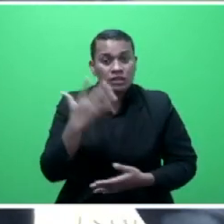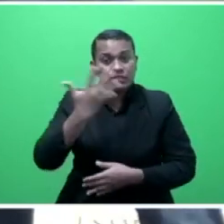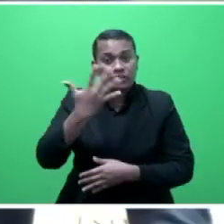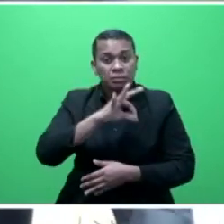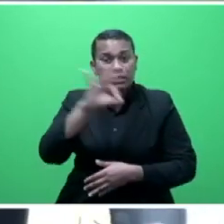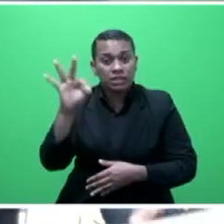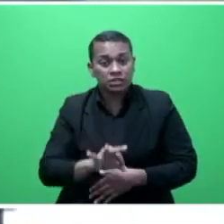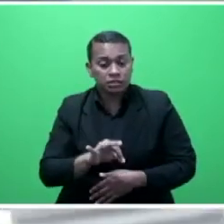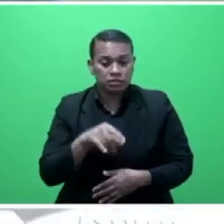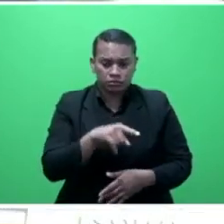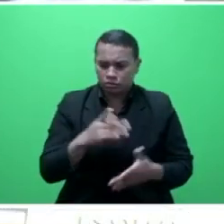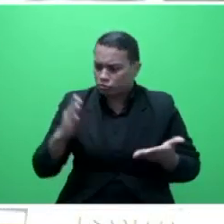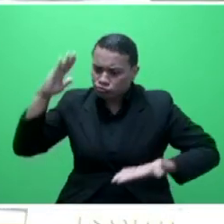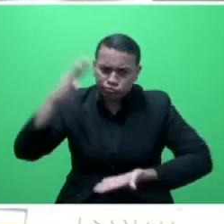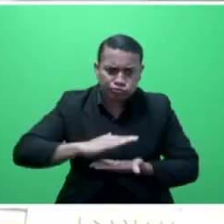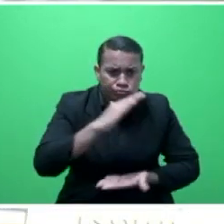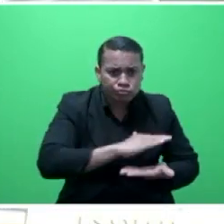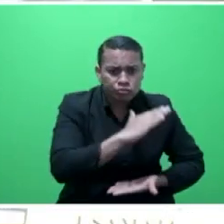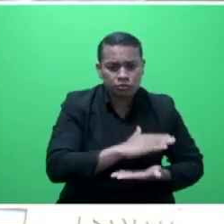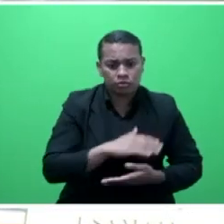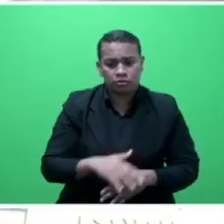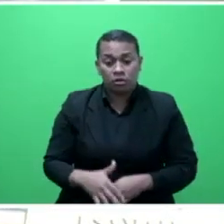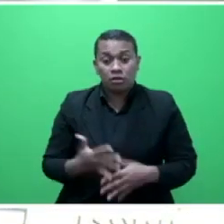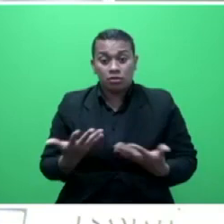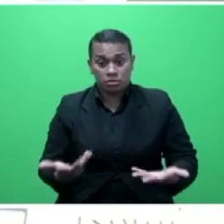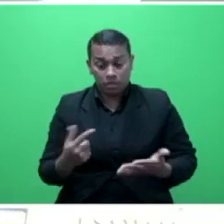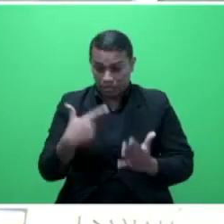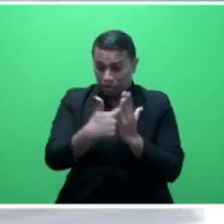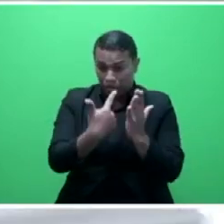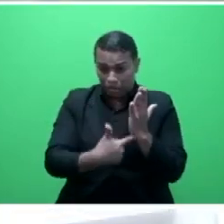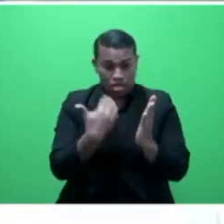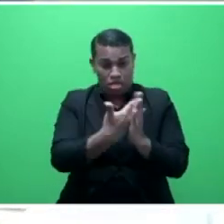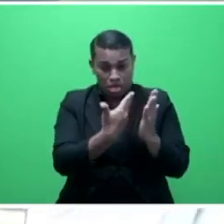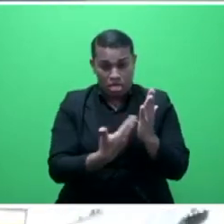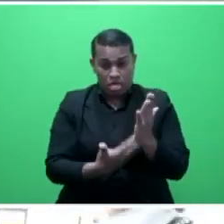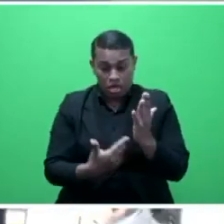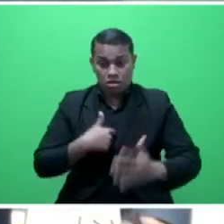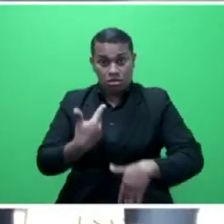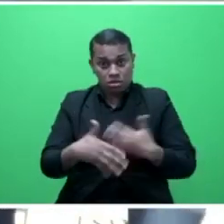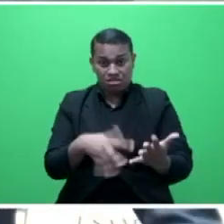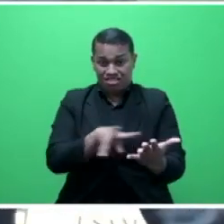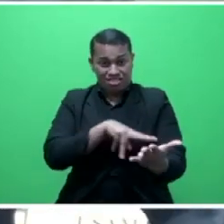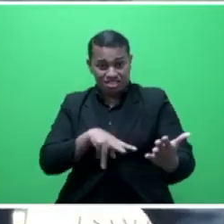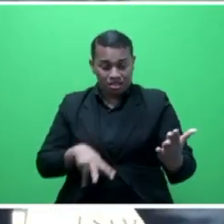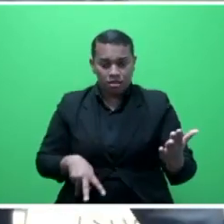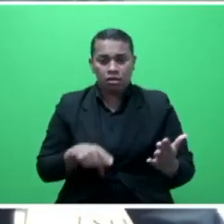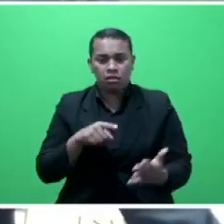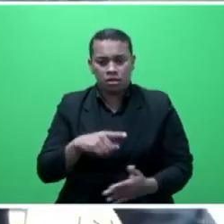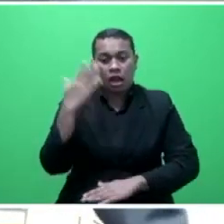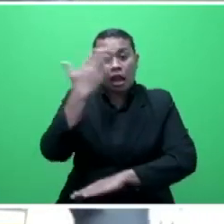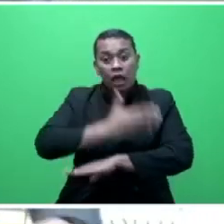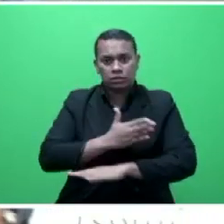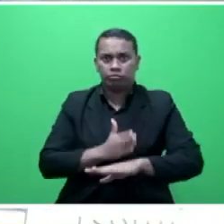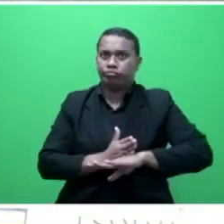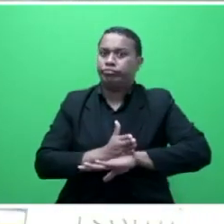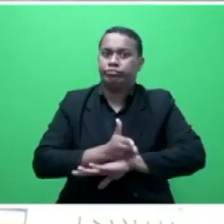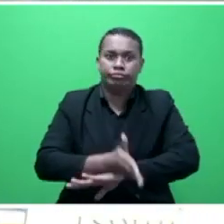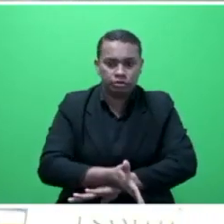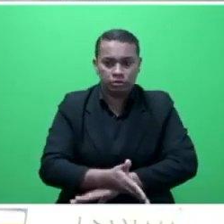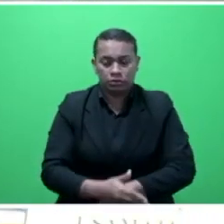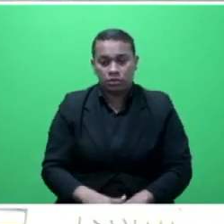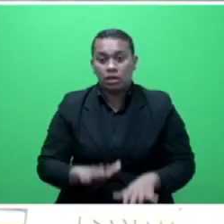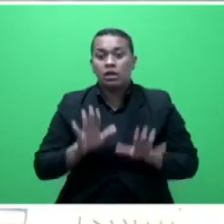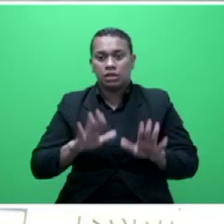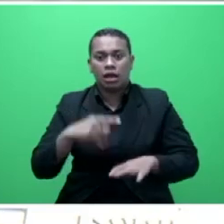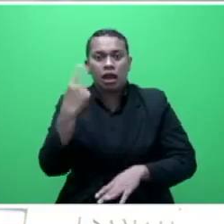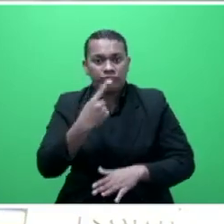with me. If I read all night tonight, that would keep us all out of past the curfew hours. In fact,